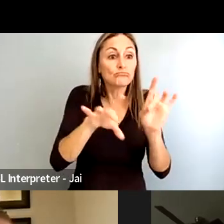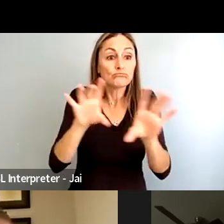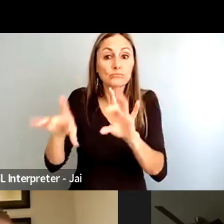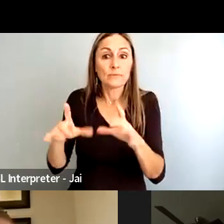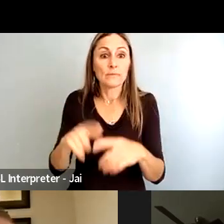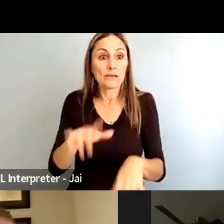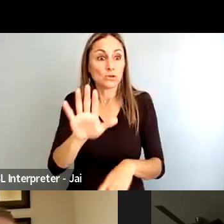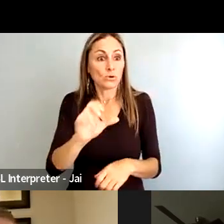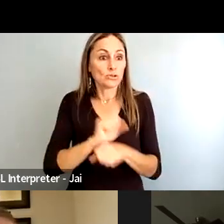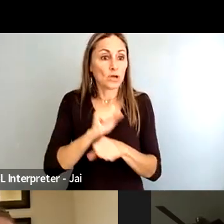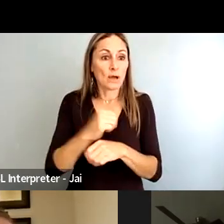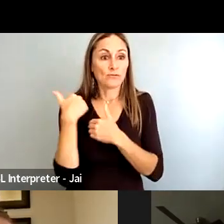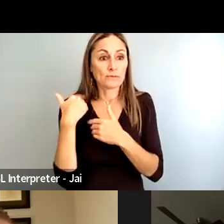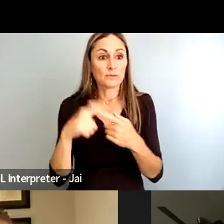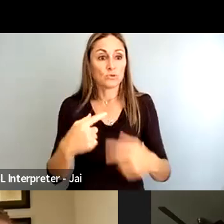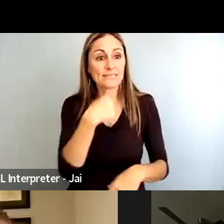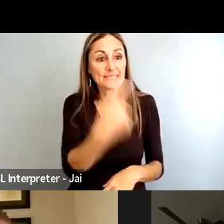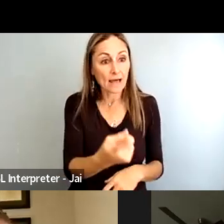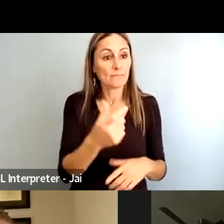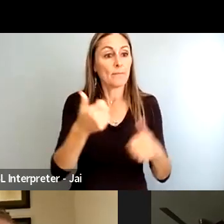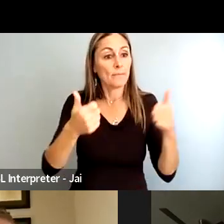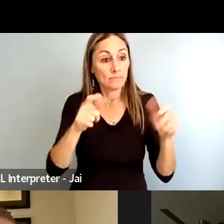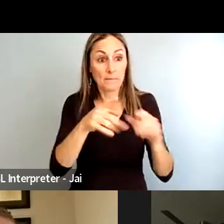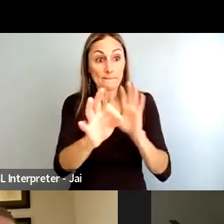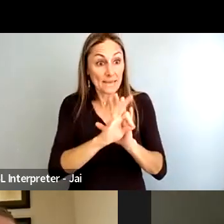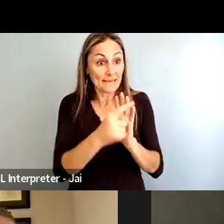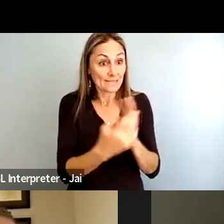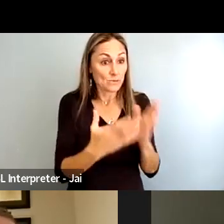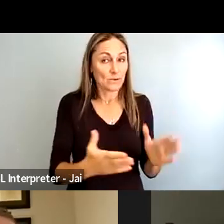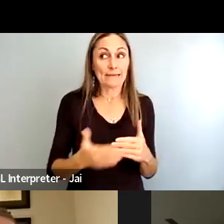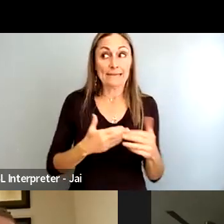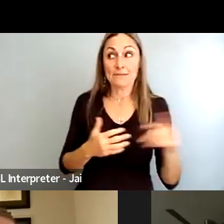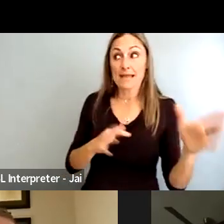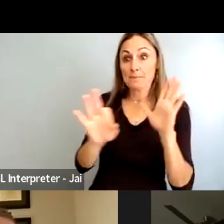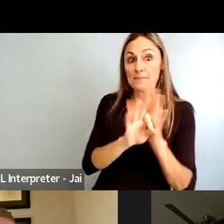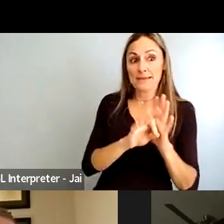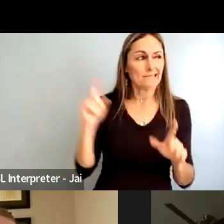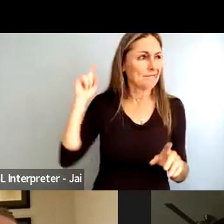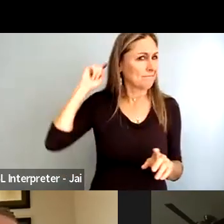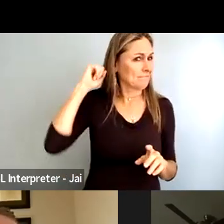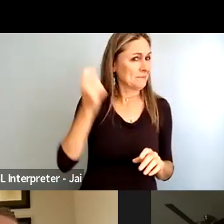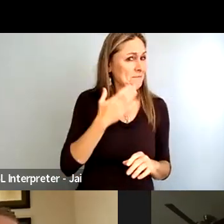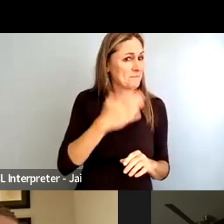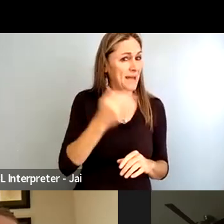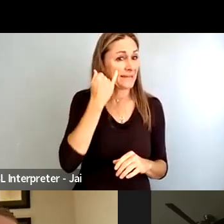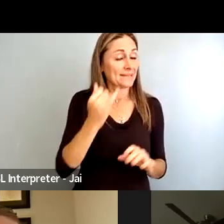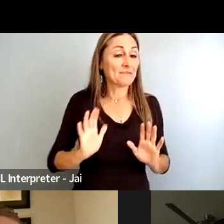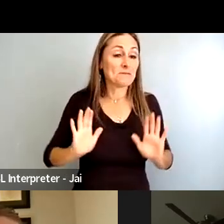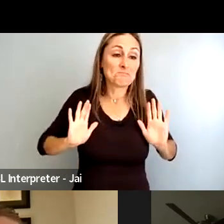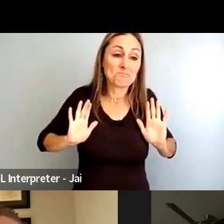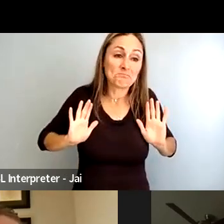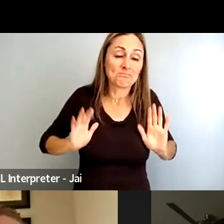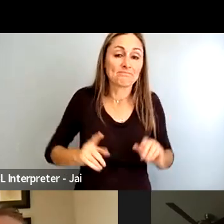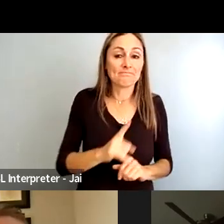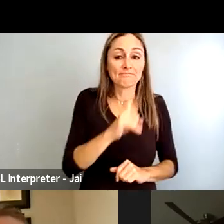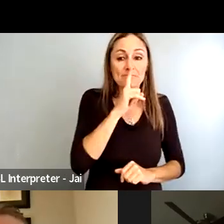them what to choose. Even if you think it's a bad idea, it was an informed choice, then that was your responsibility